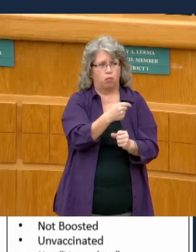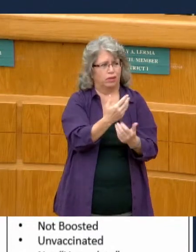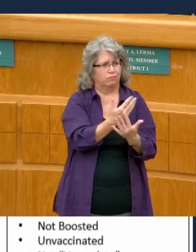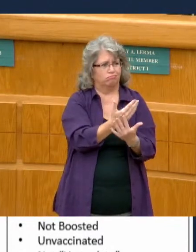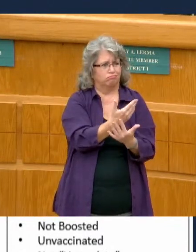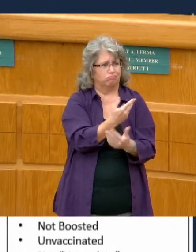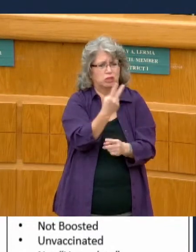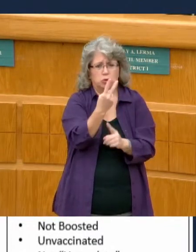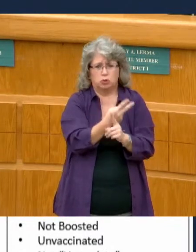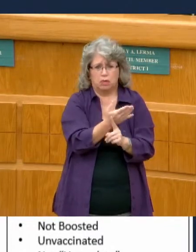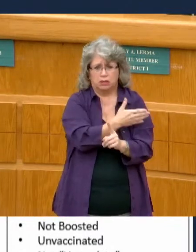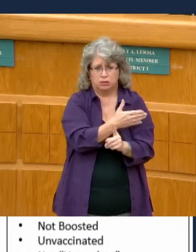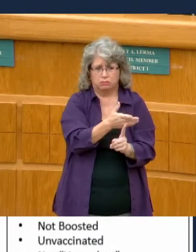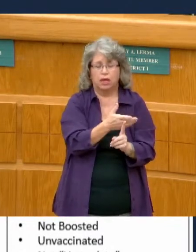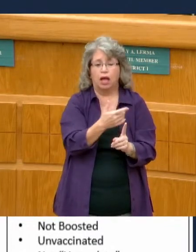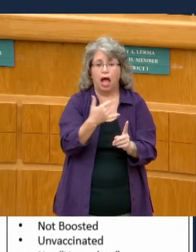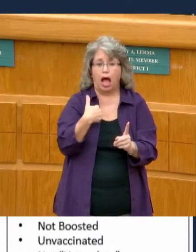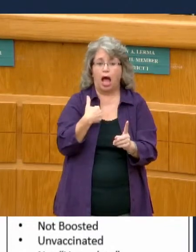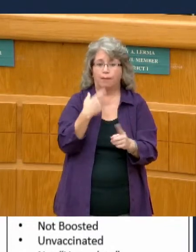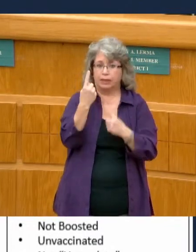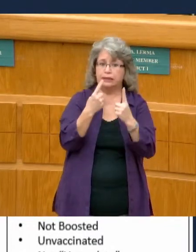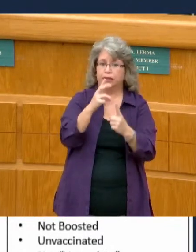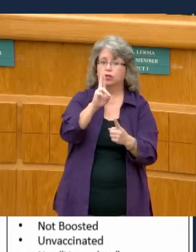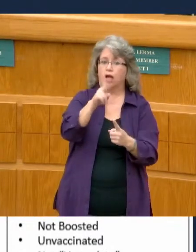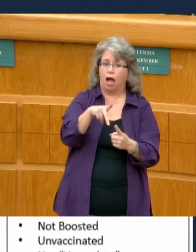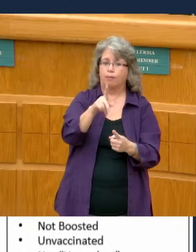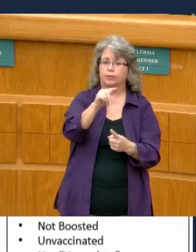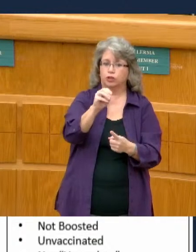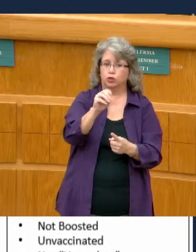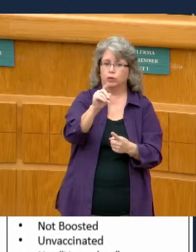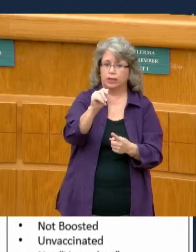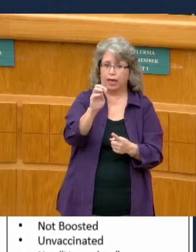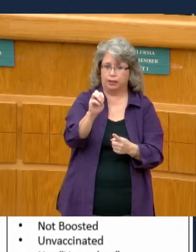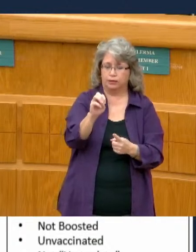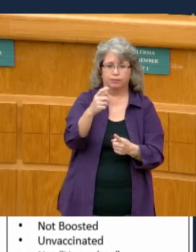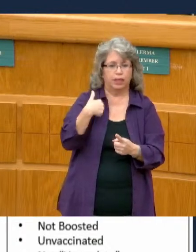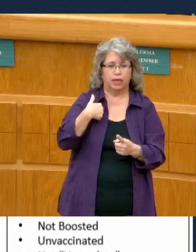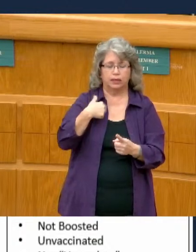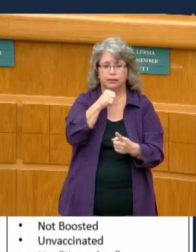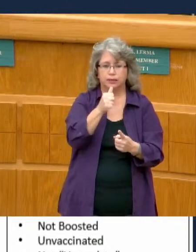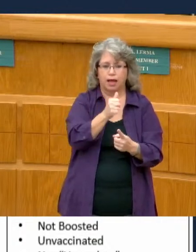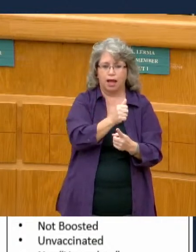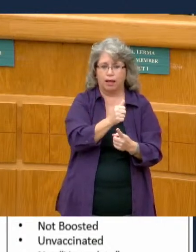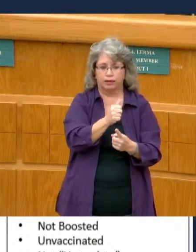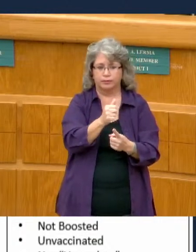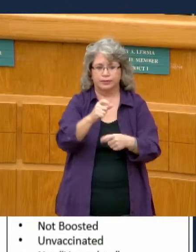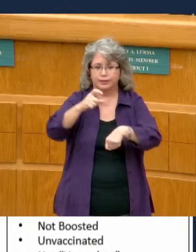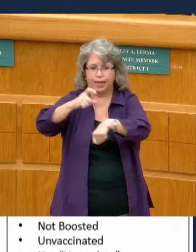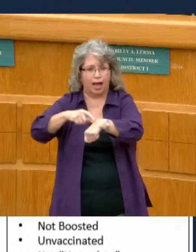booster. I'm considered up to date, so I would not have to quarantine.